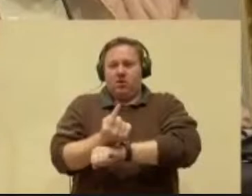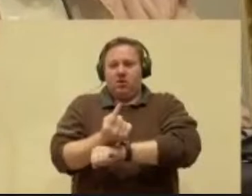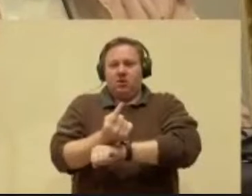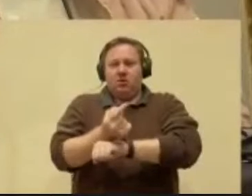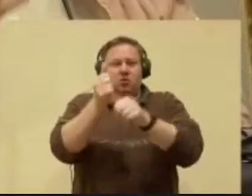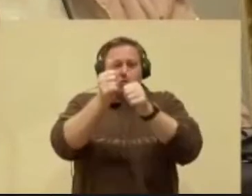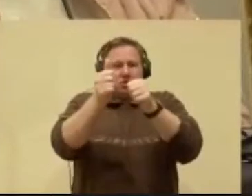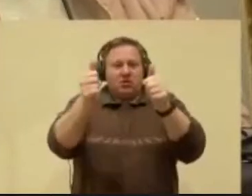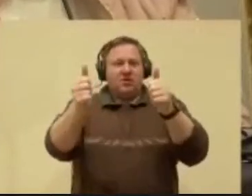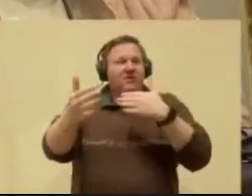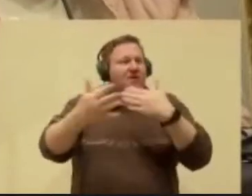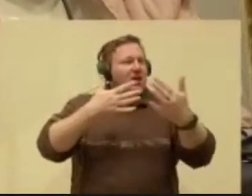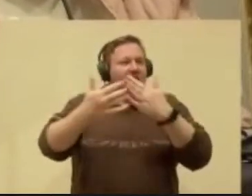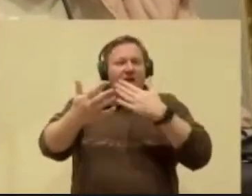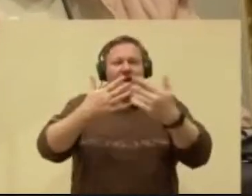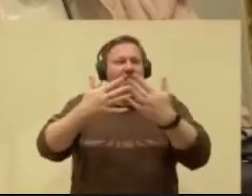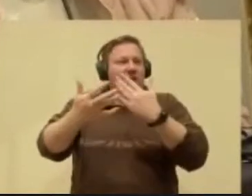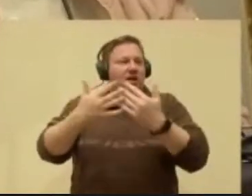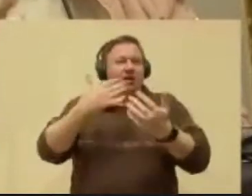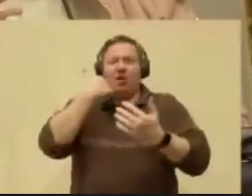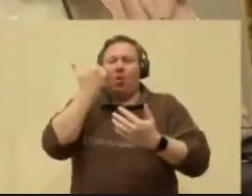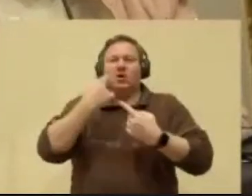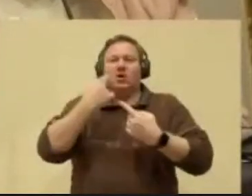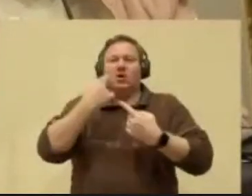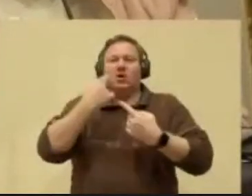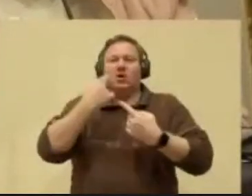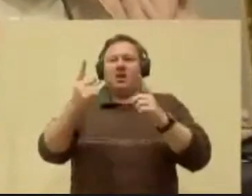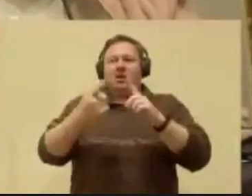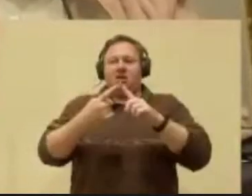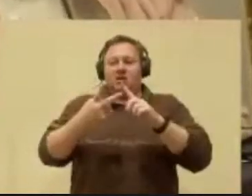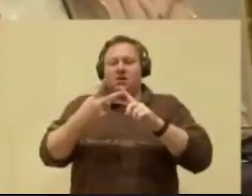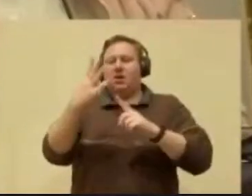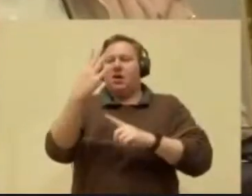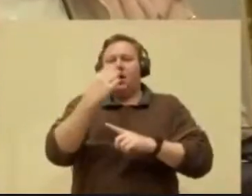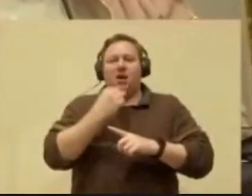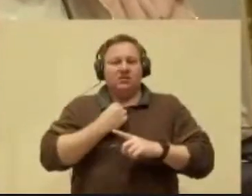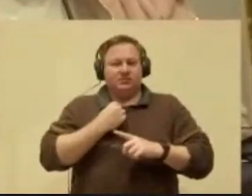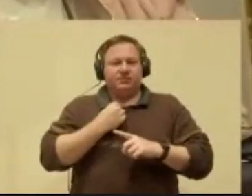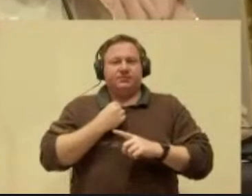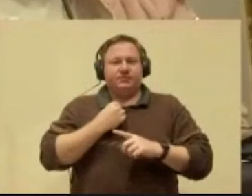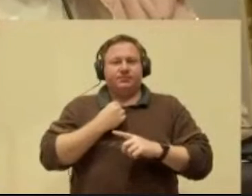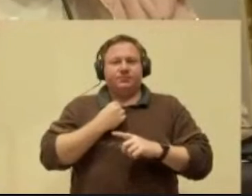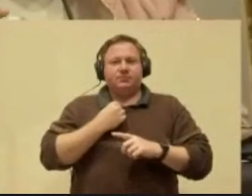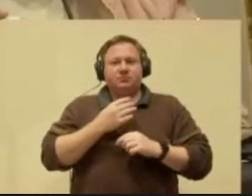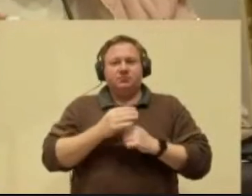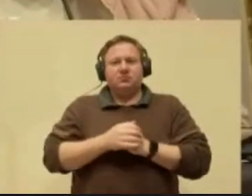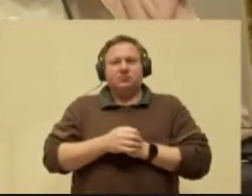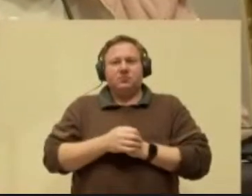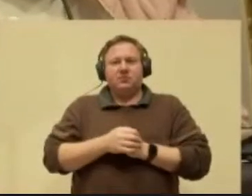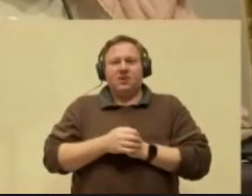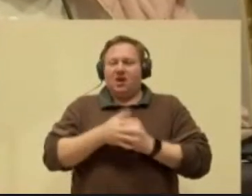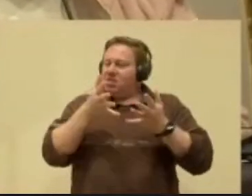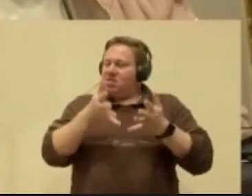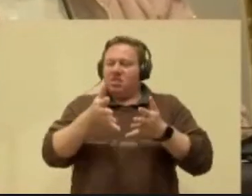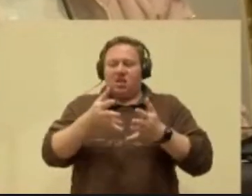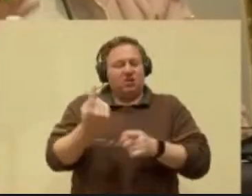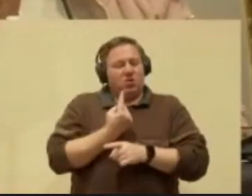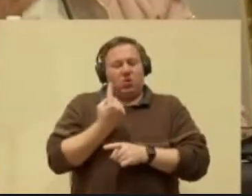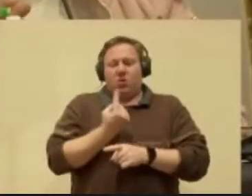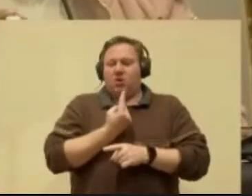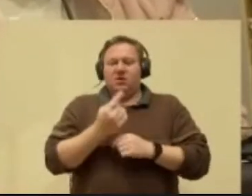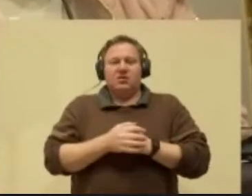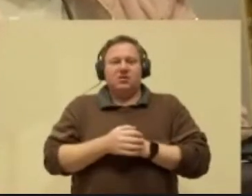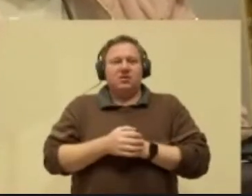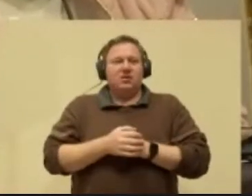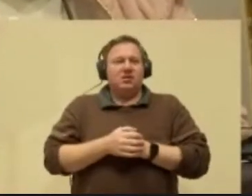you want to say anything or want to ask anything we will use that just for that there is